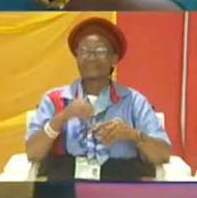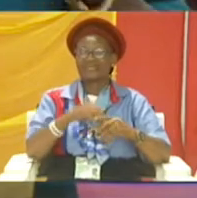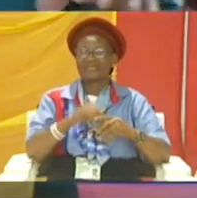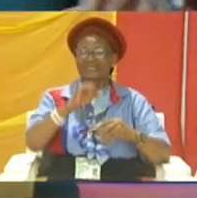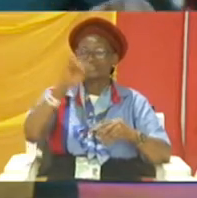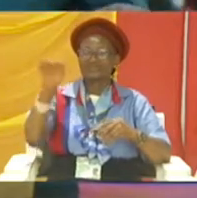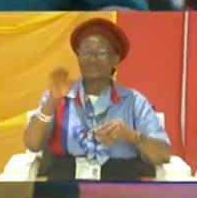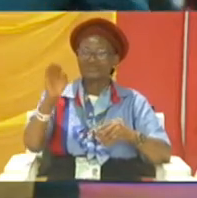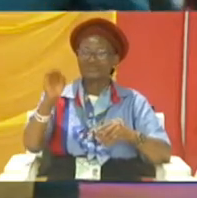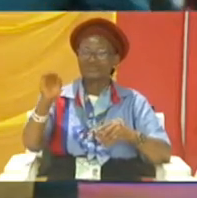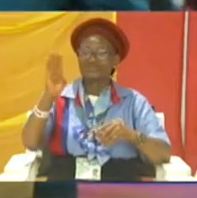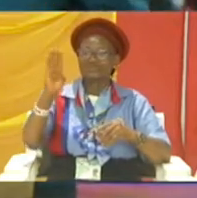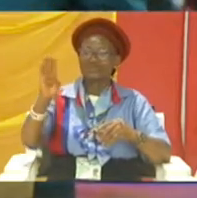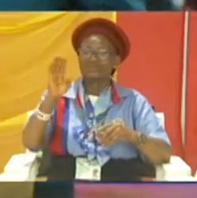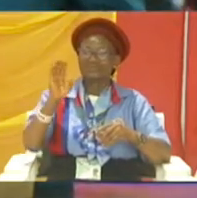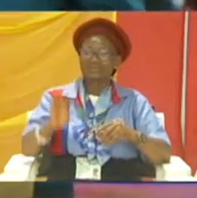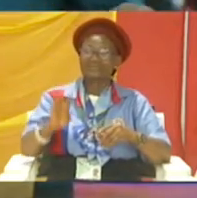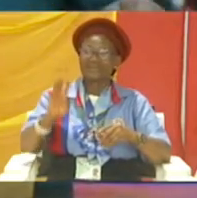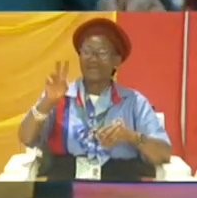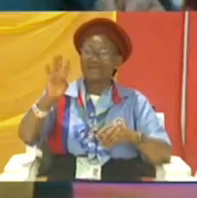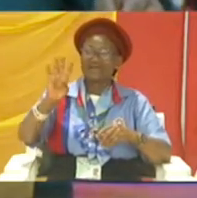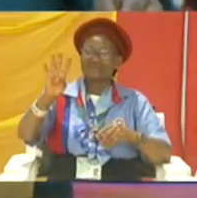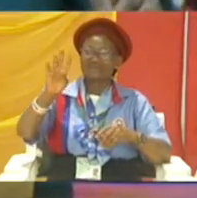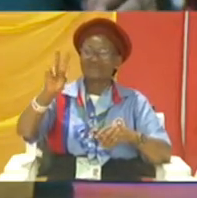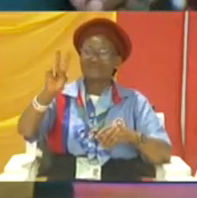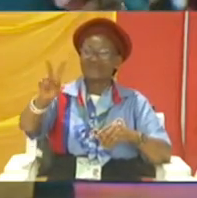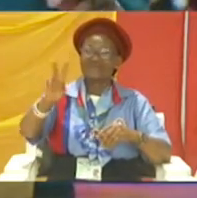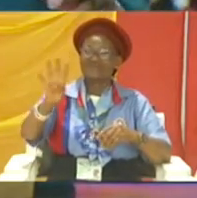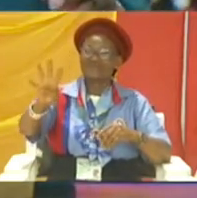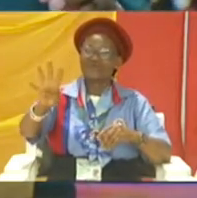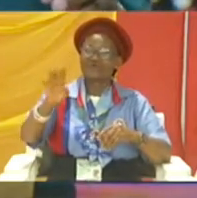chapter 42. Ninu iwe Jobu.